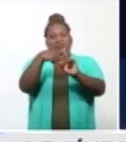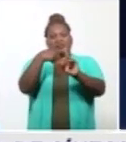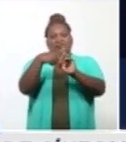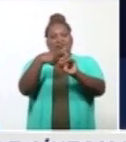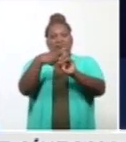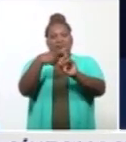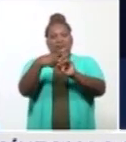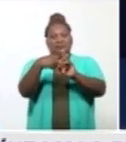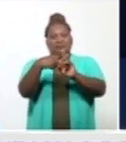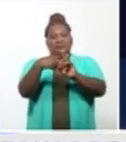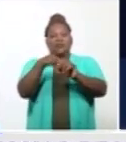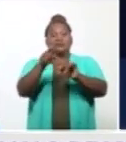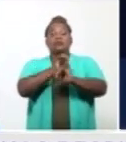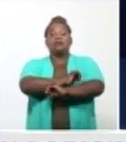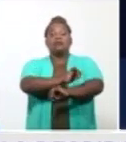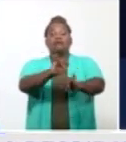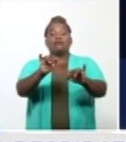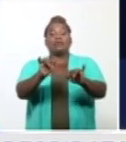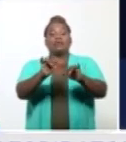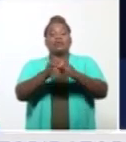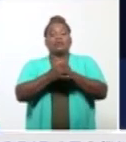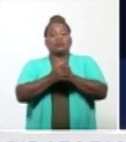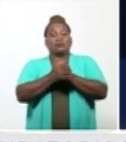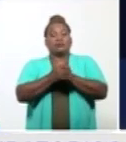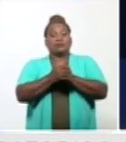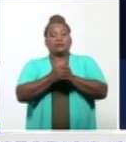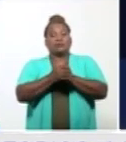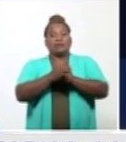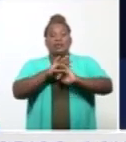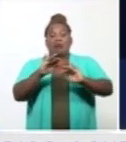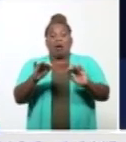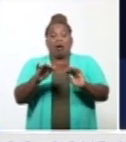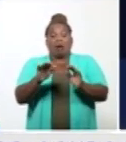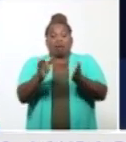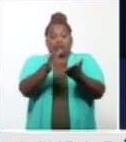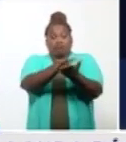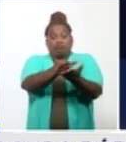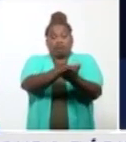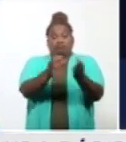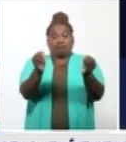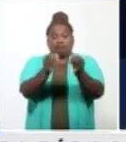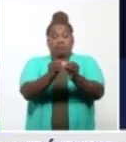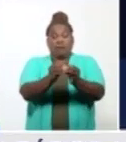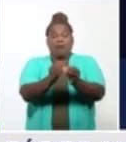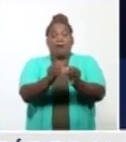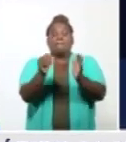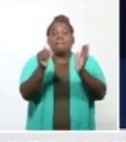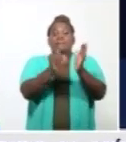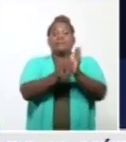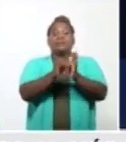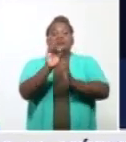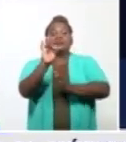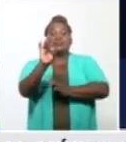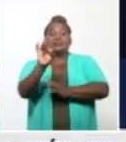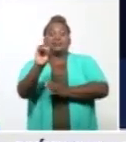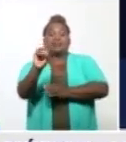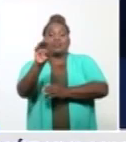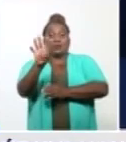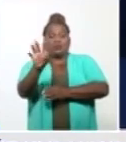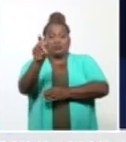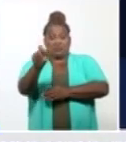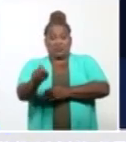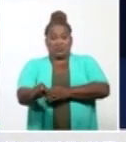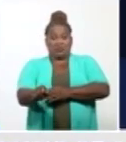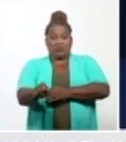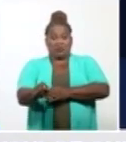the Mario Muñoz Monroy Military Hospital in Matanzas. 2 serious patients are added, 1 in